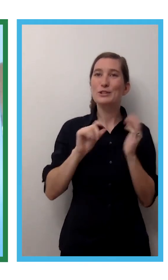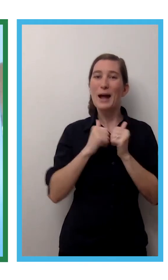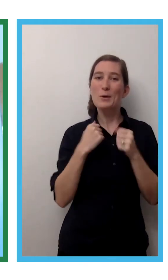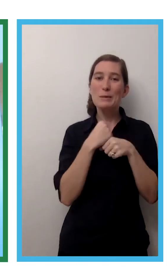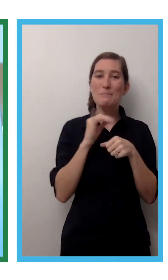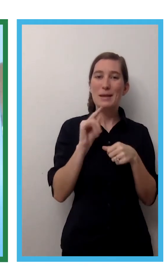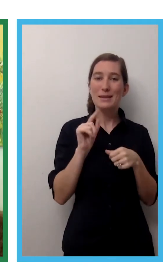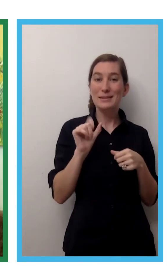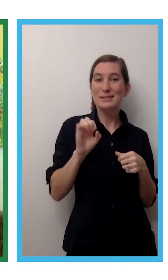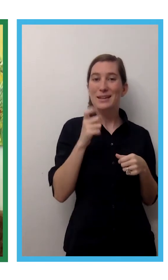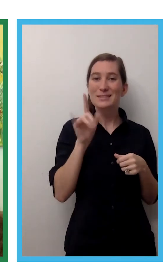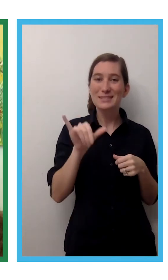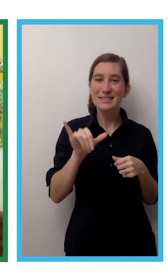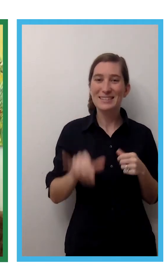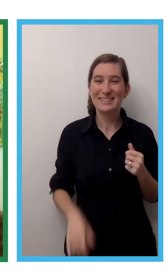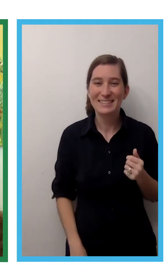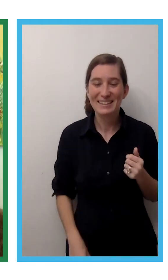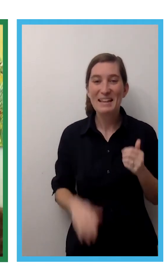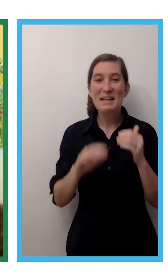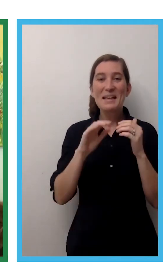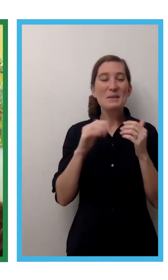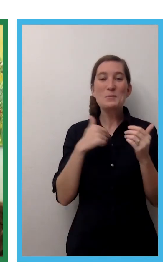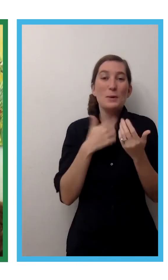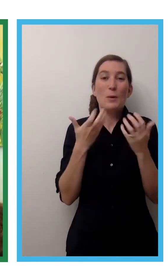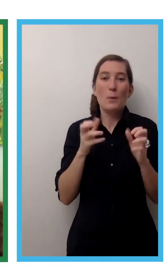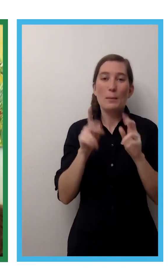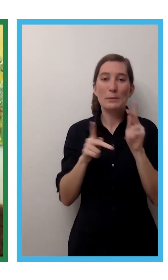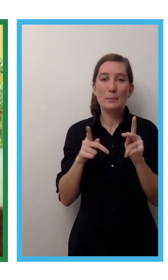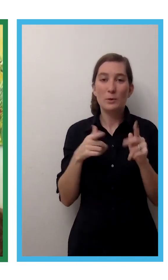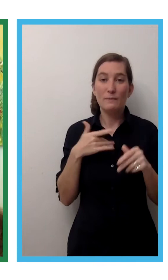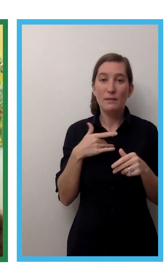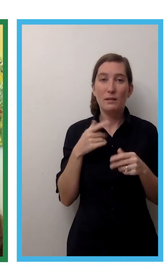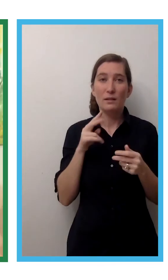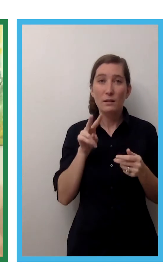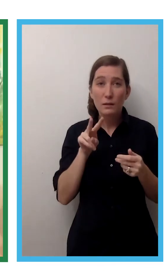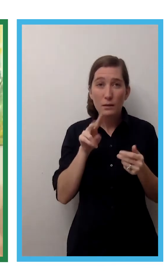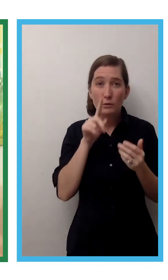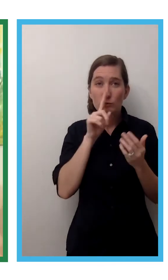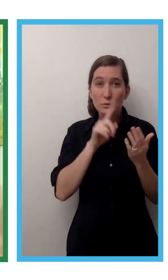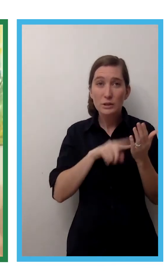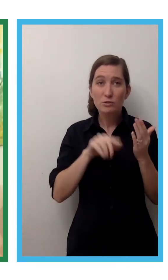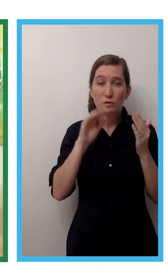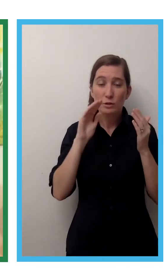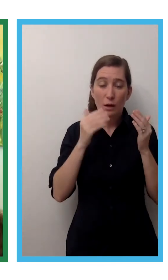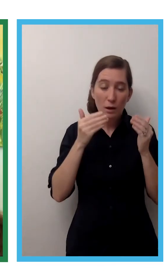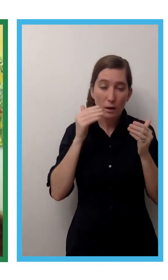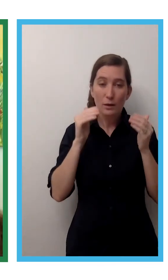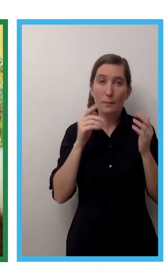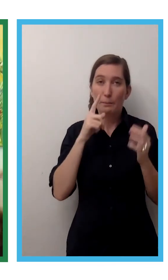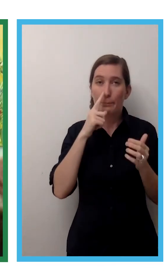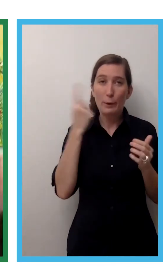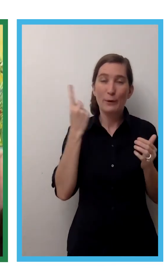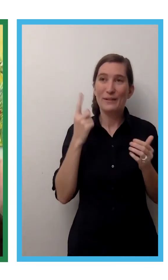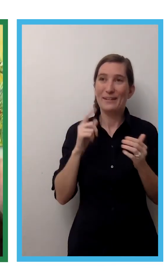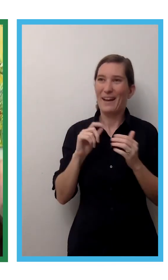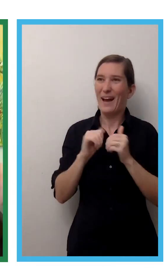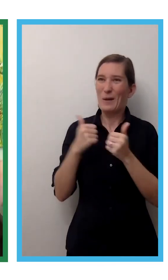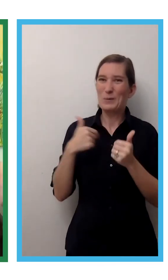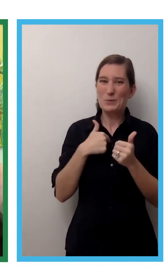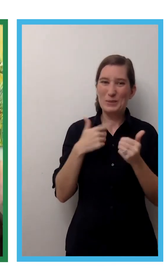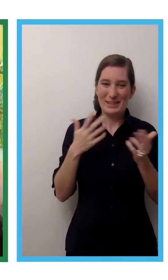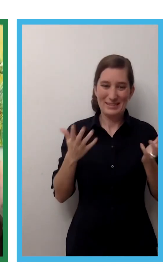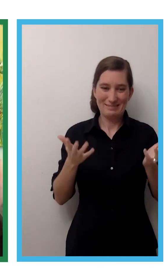goodness, that's boring. How do we liven it up a little bit? Well, some of us who are more nerd